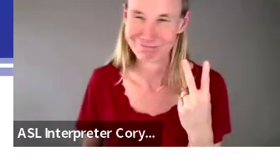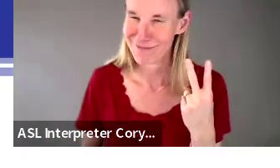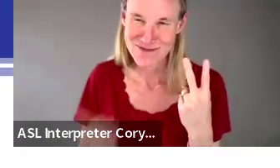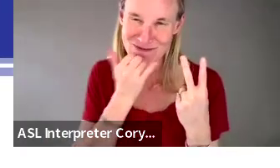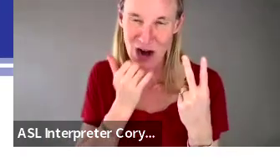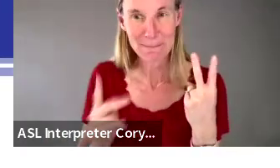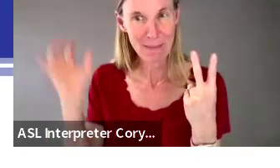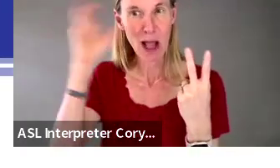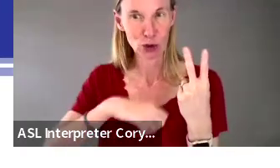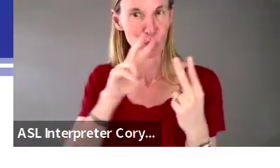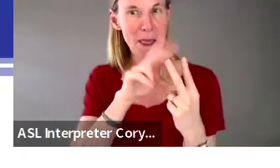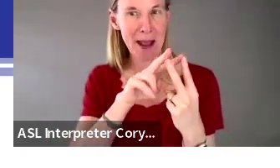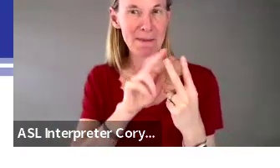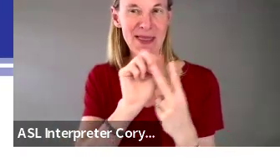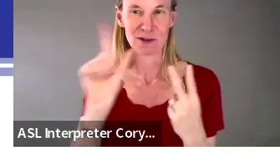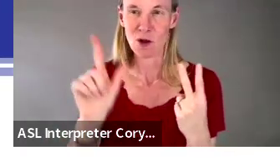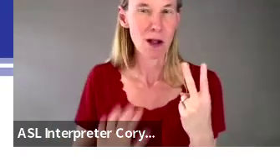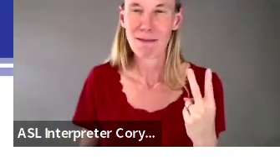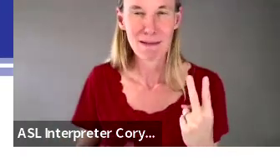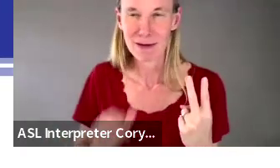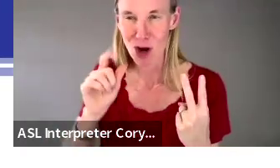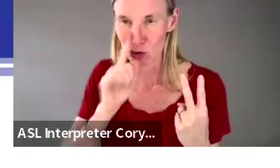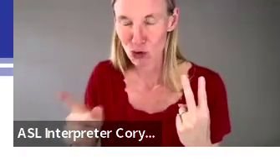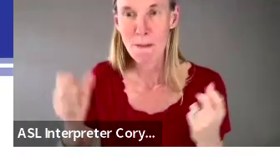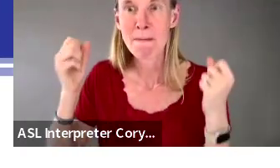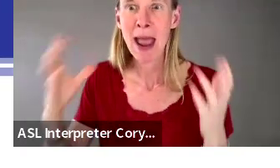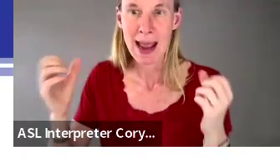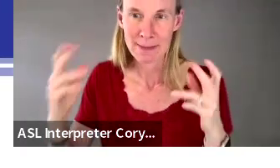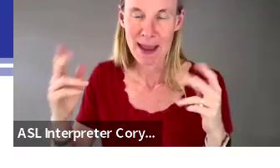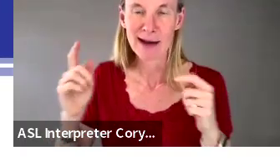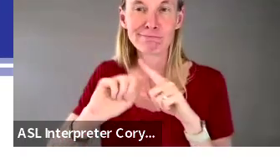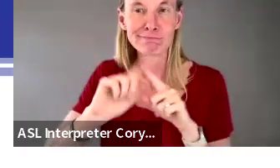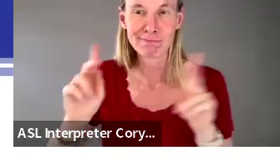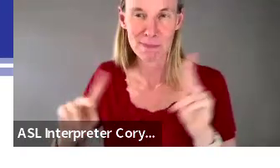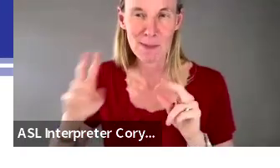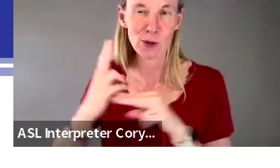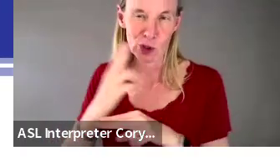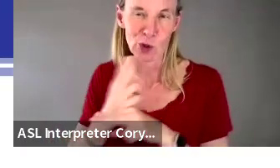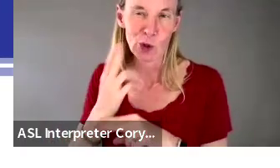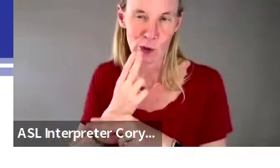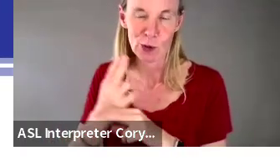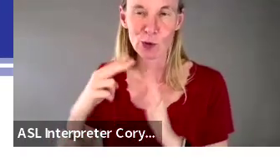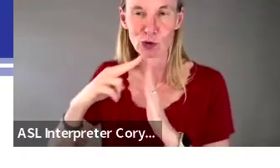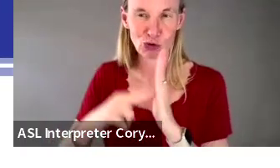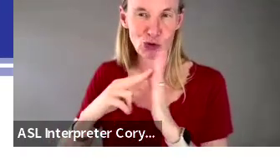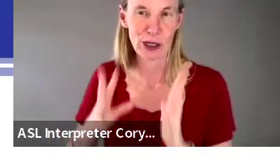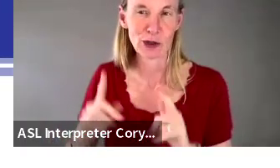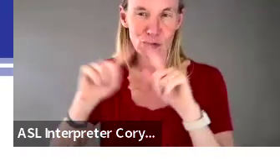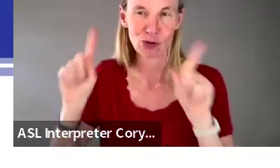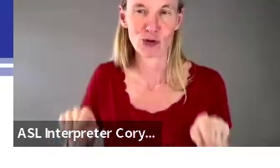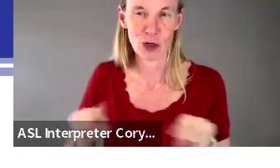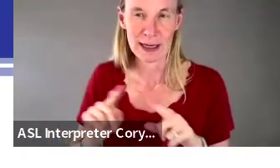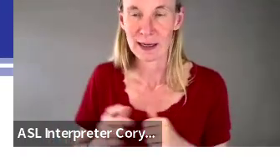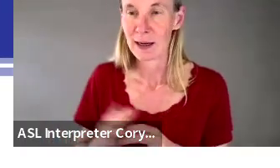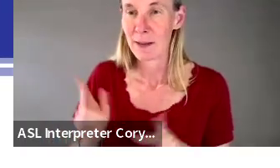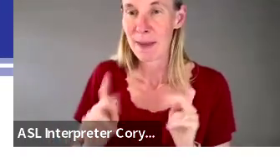Sorry, that's an incorrect statement. Other populations use screen readers as well. Folks with